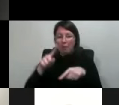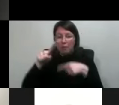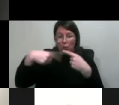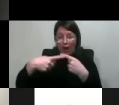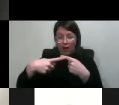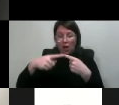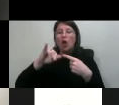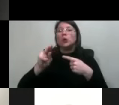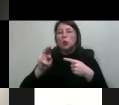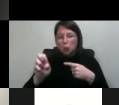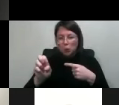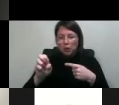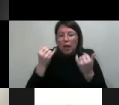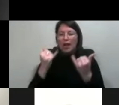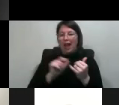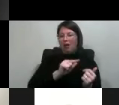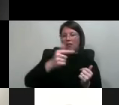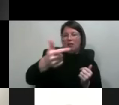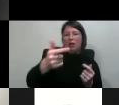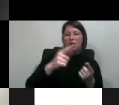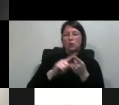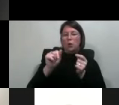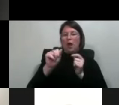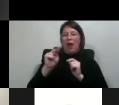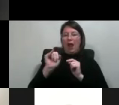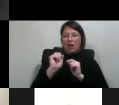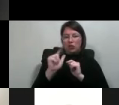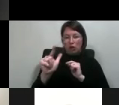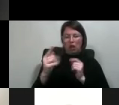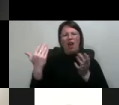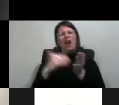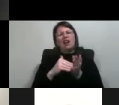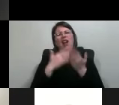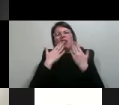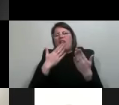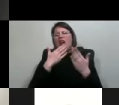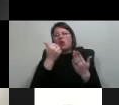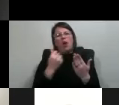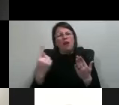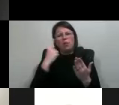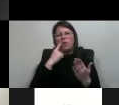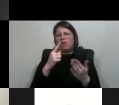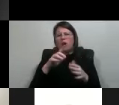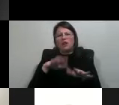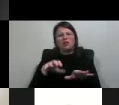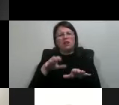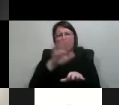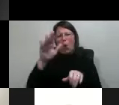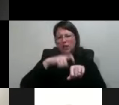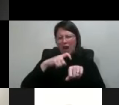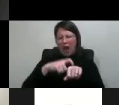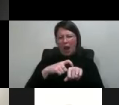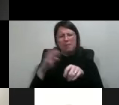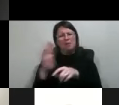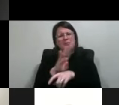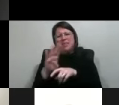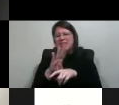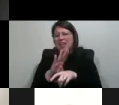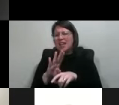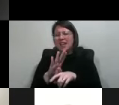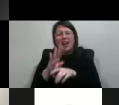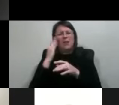And with that, I'm going to hand it back over to Angel. And again, thank you everyone for taking time out of your busy nights to be here, and I'm looking forward to